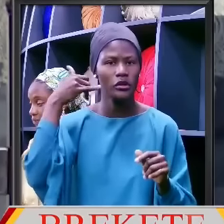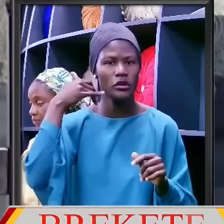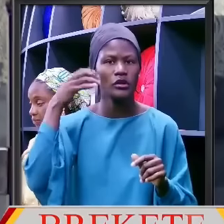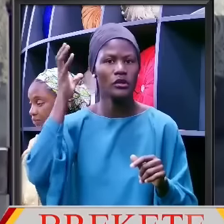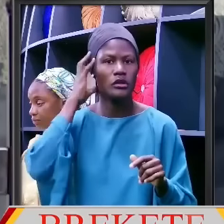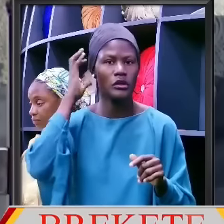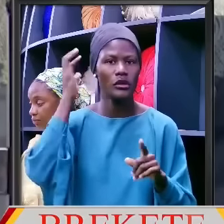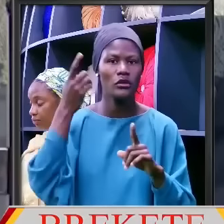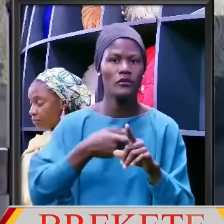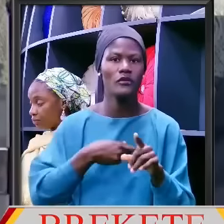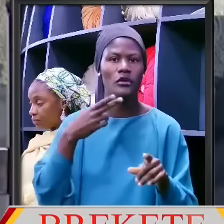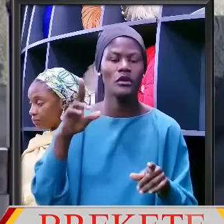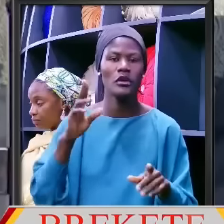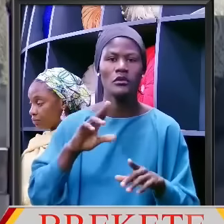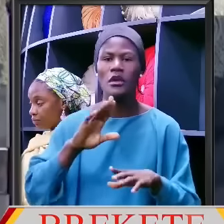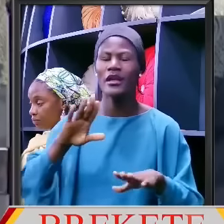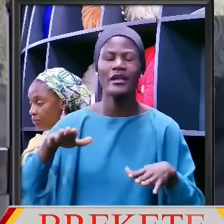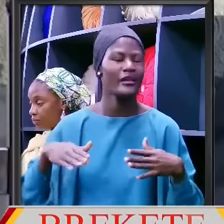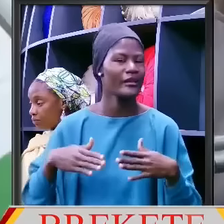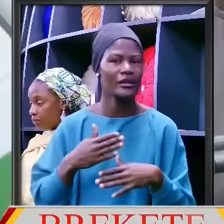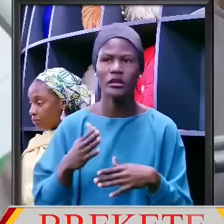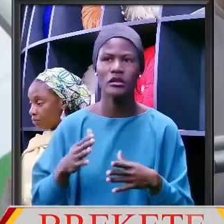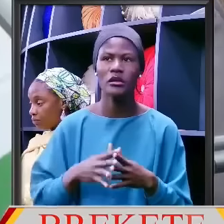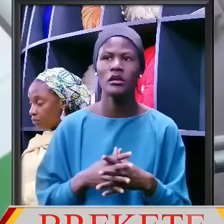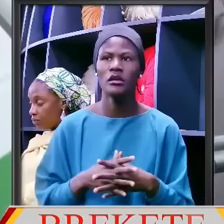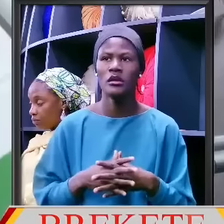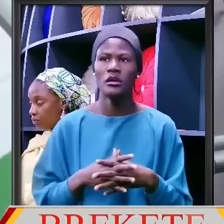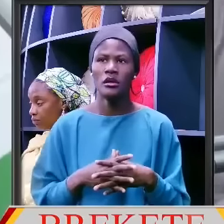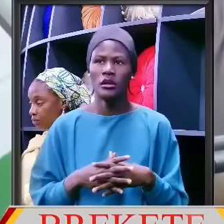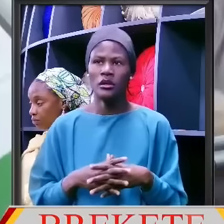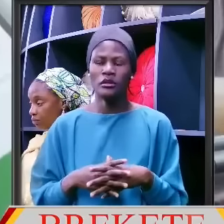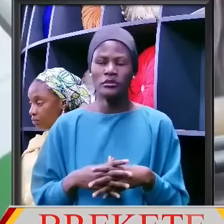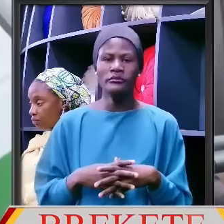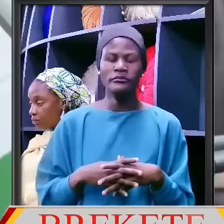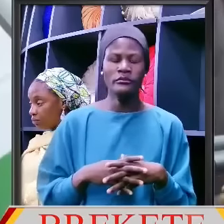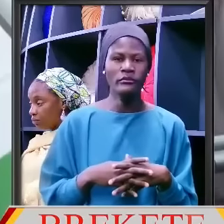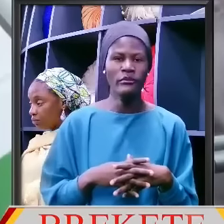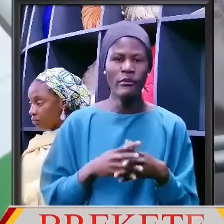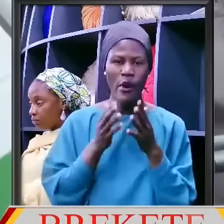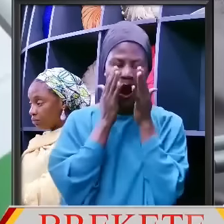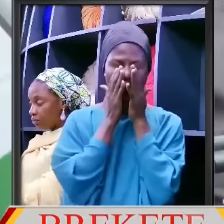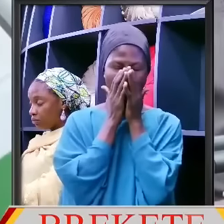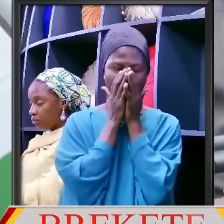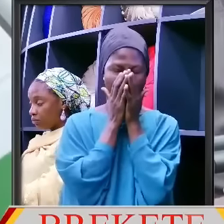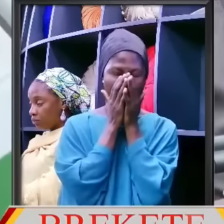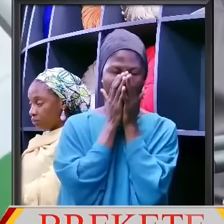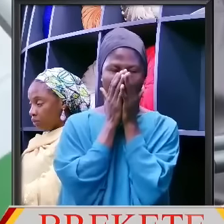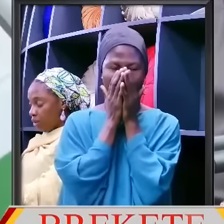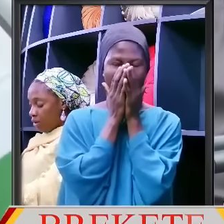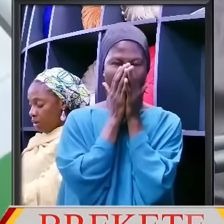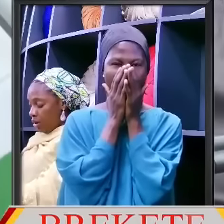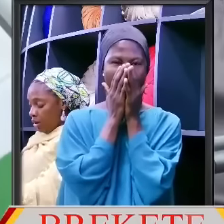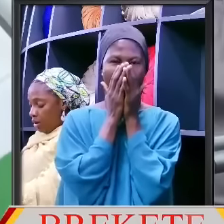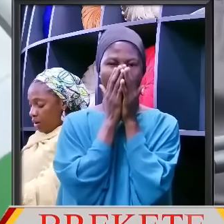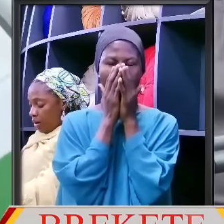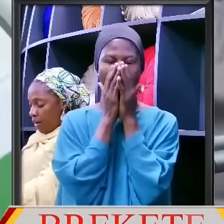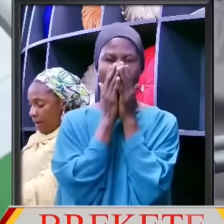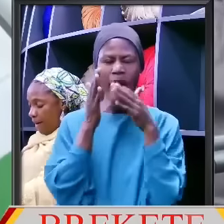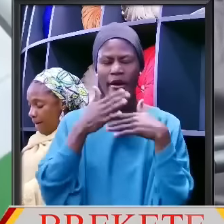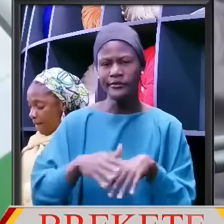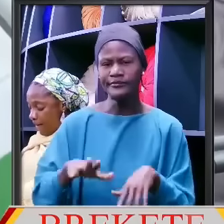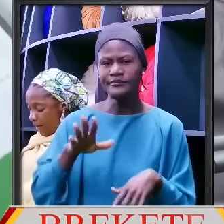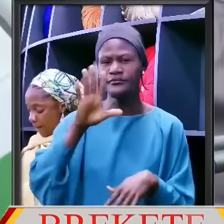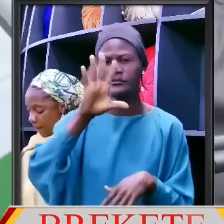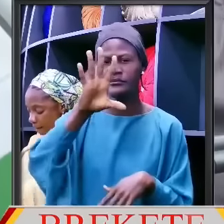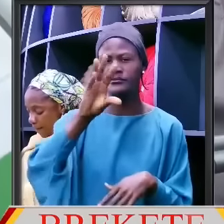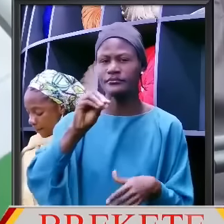anymore. Wait, after sending him the... the whole money, I gave him 50,000 in Nigeria. Then I went 33,